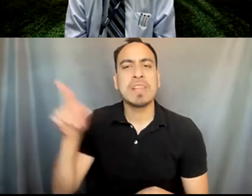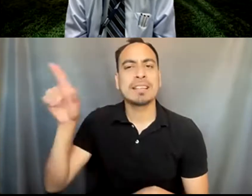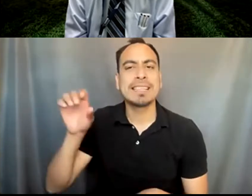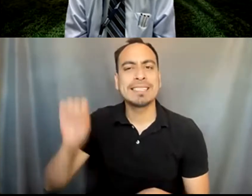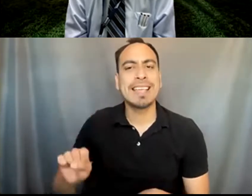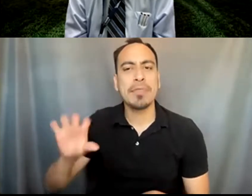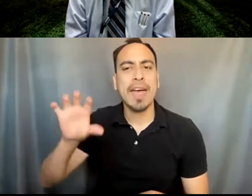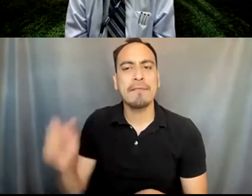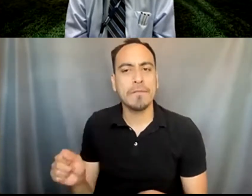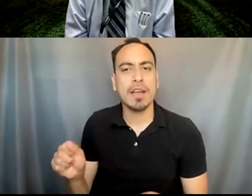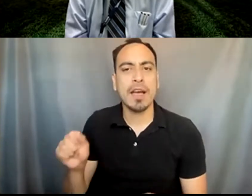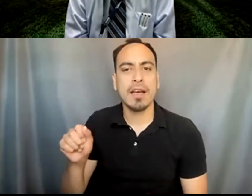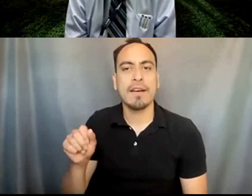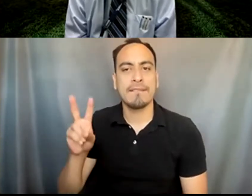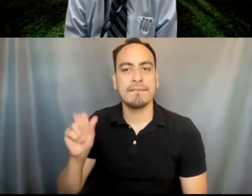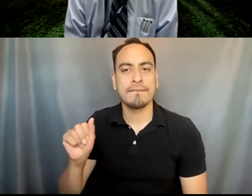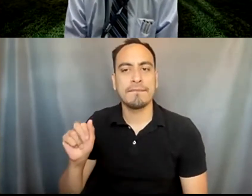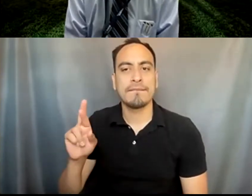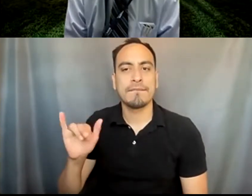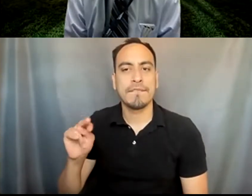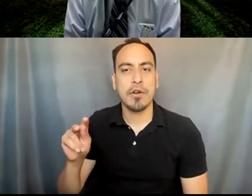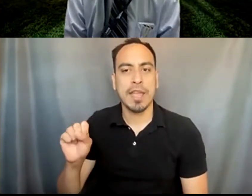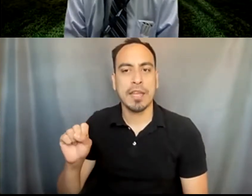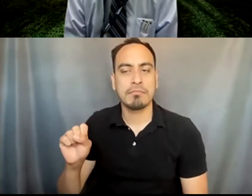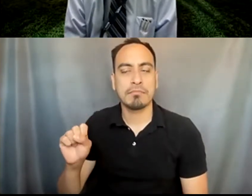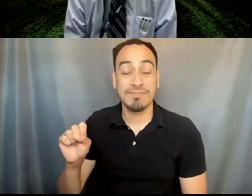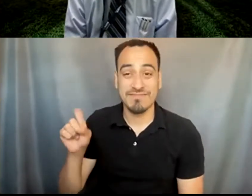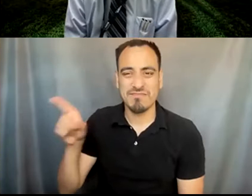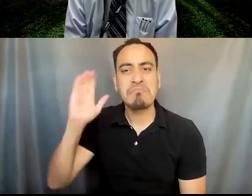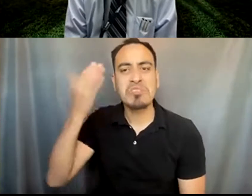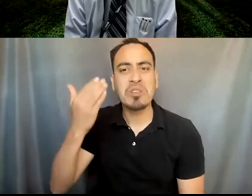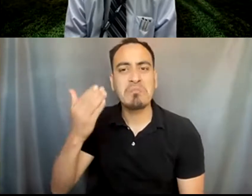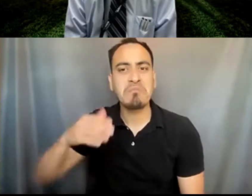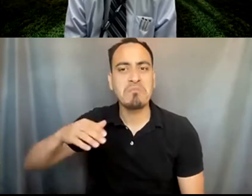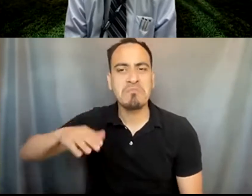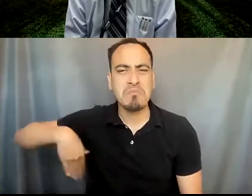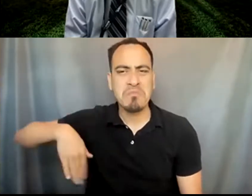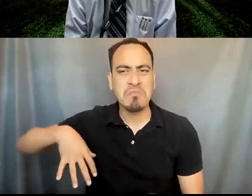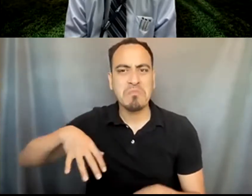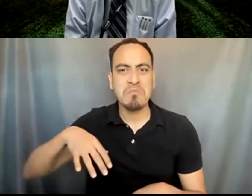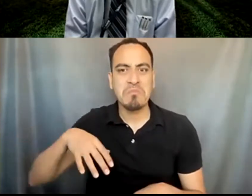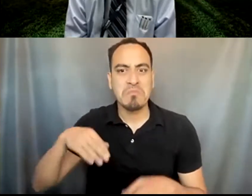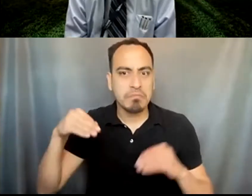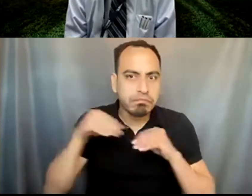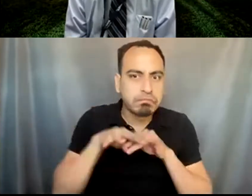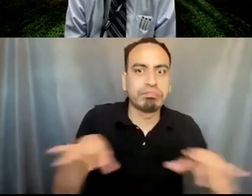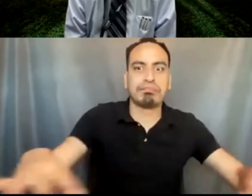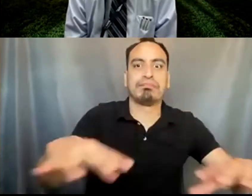seem to have taken much of a foothold in the United States, because I don't think it's transmitted